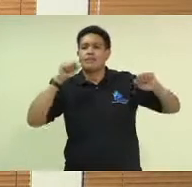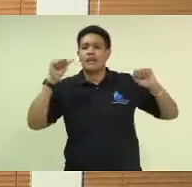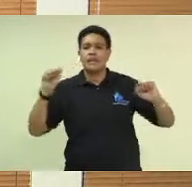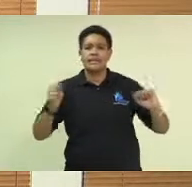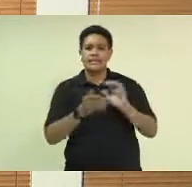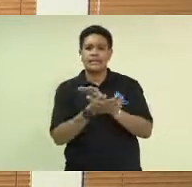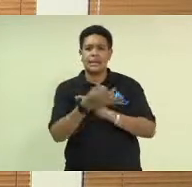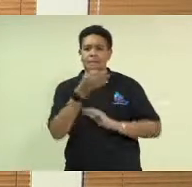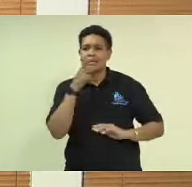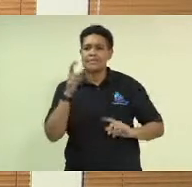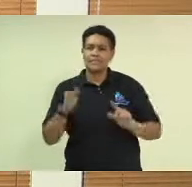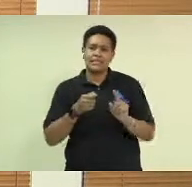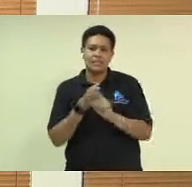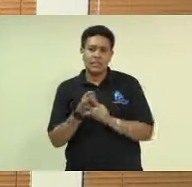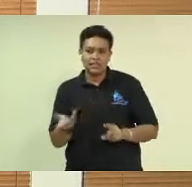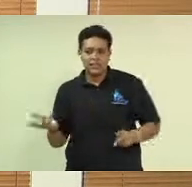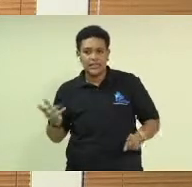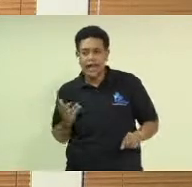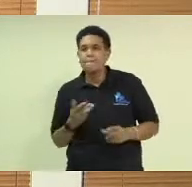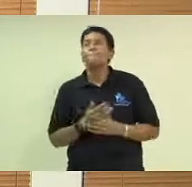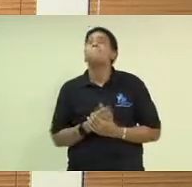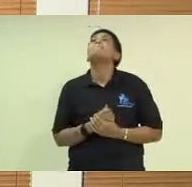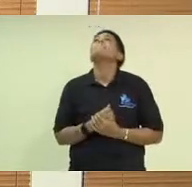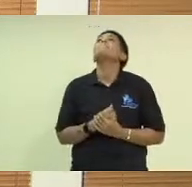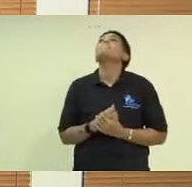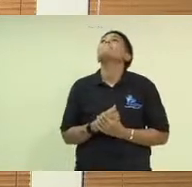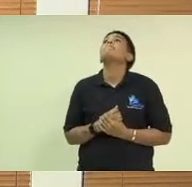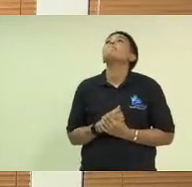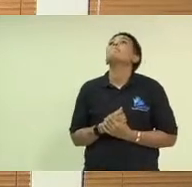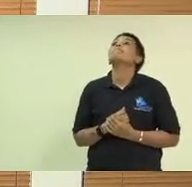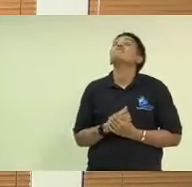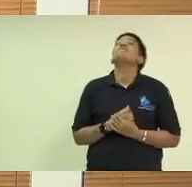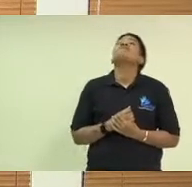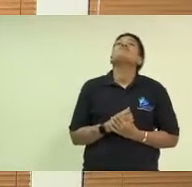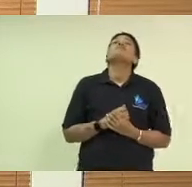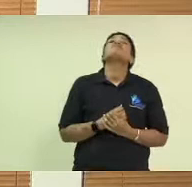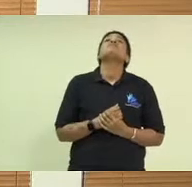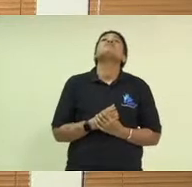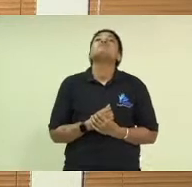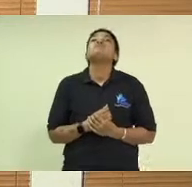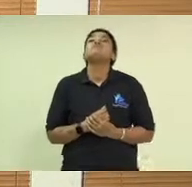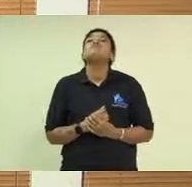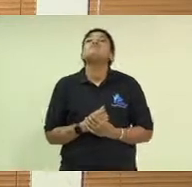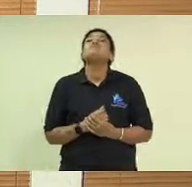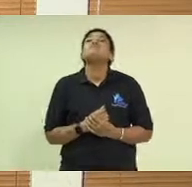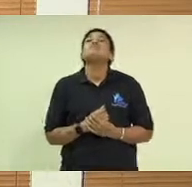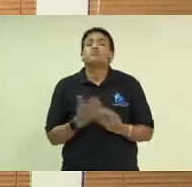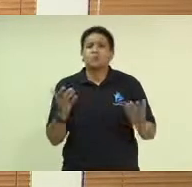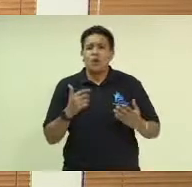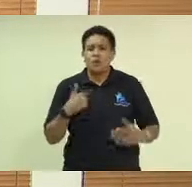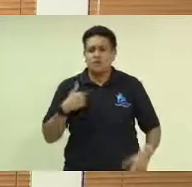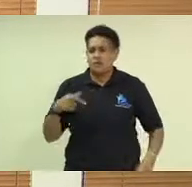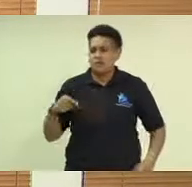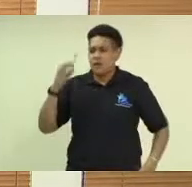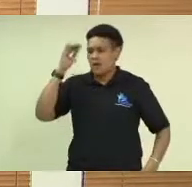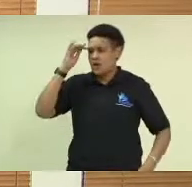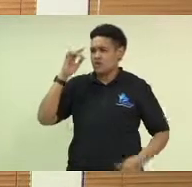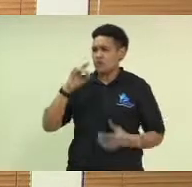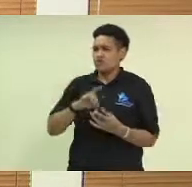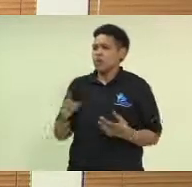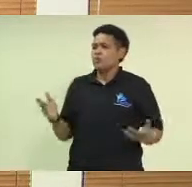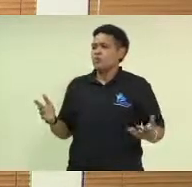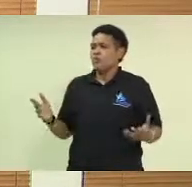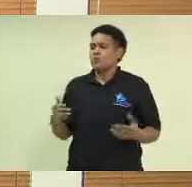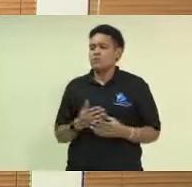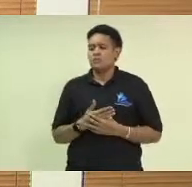incapacities affecting them. What I am very concerned about